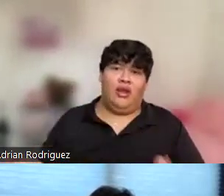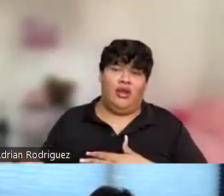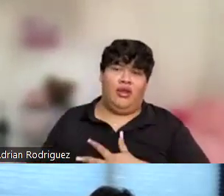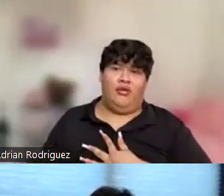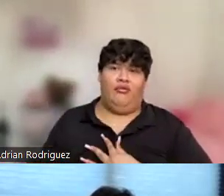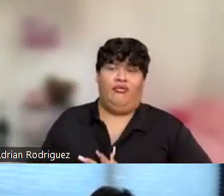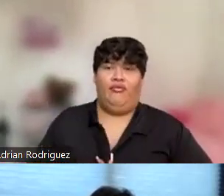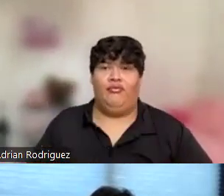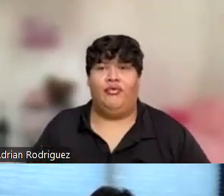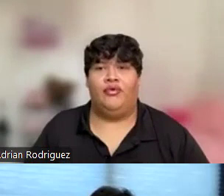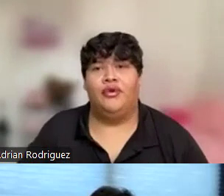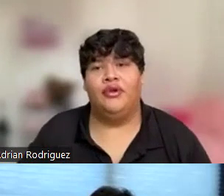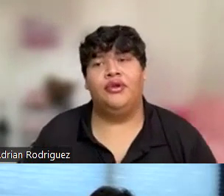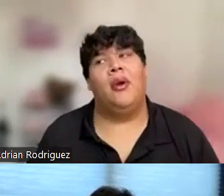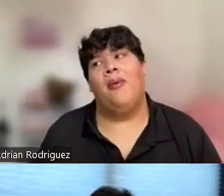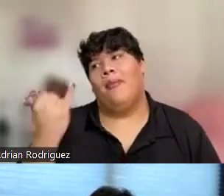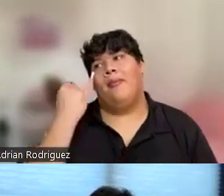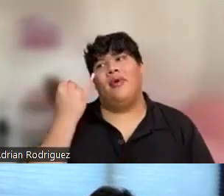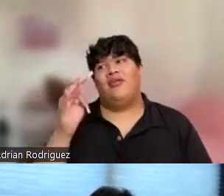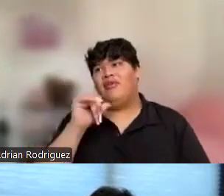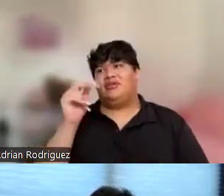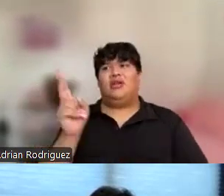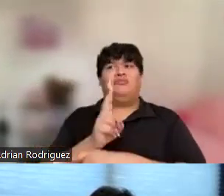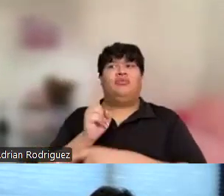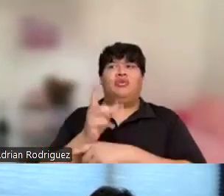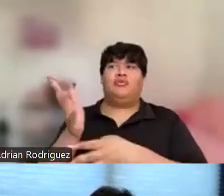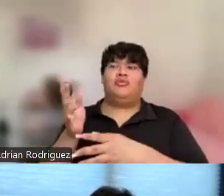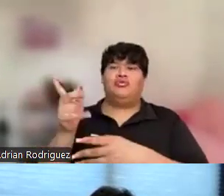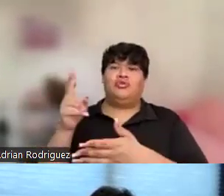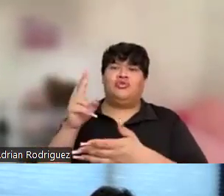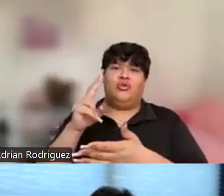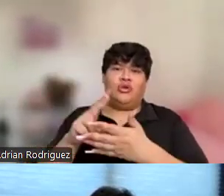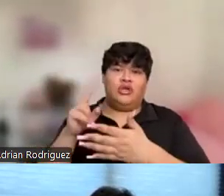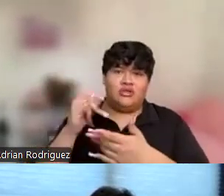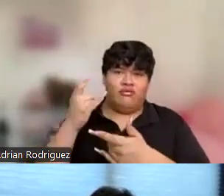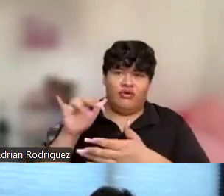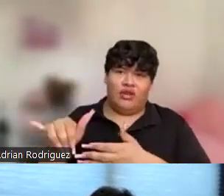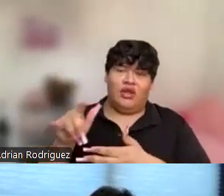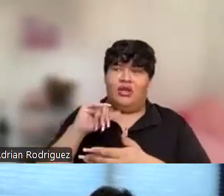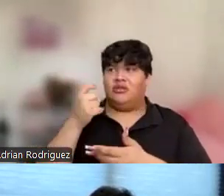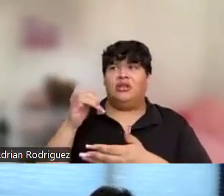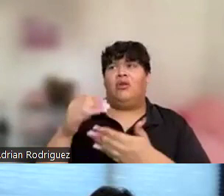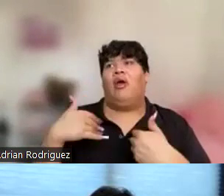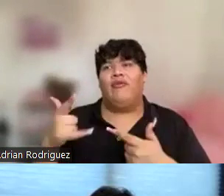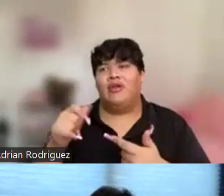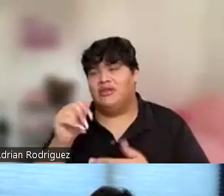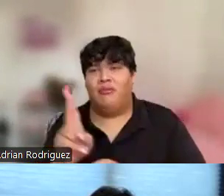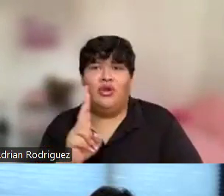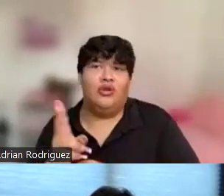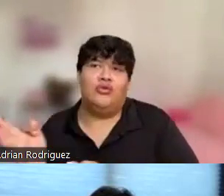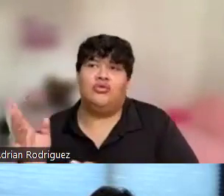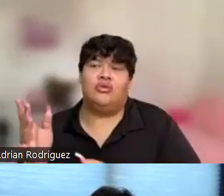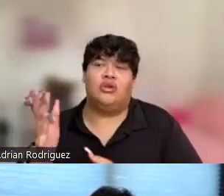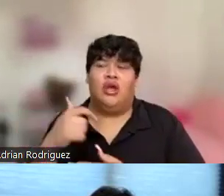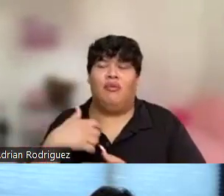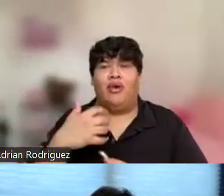But if they're not being used, there's a reason or reasons for that, right? It's not like they don't have it. It's that it's not being used effectively. So